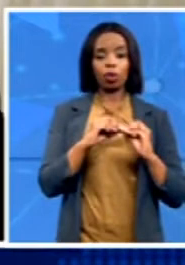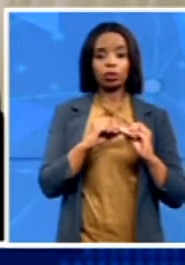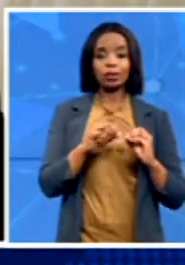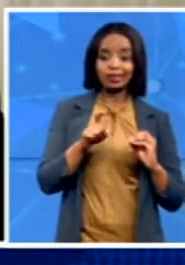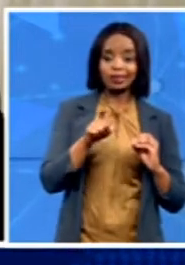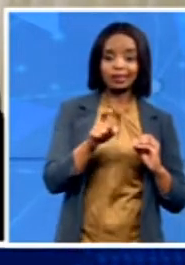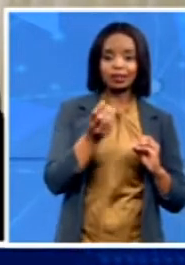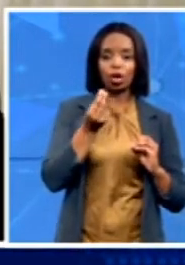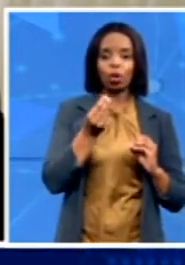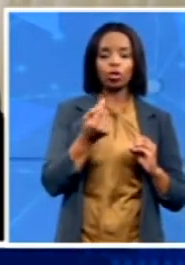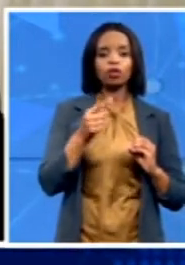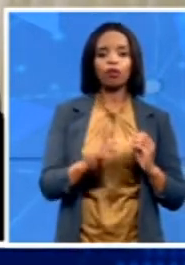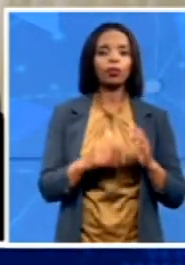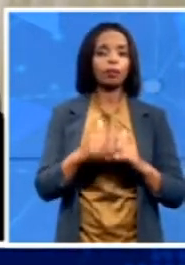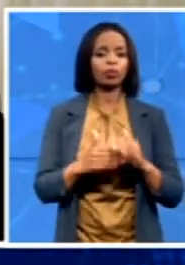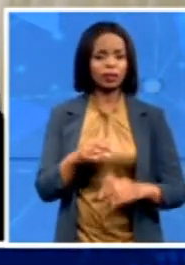getting their money's worth?